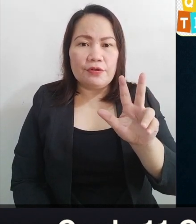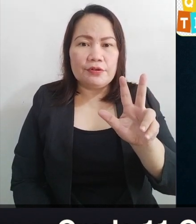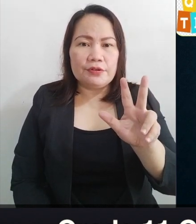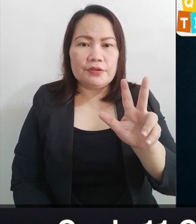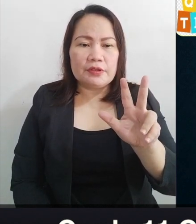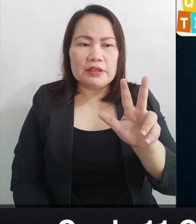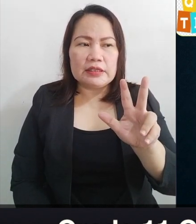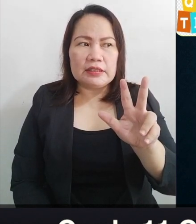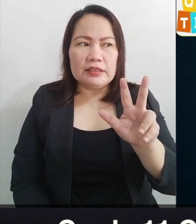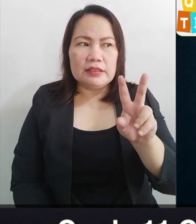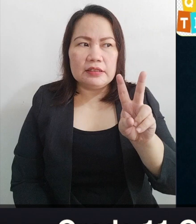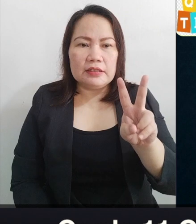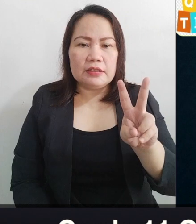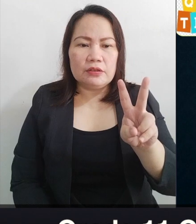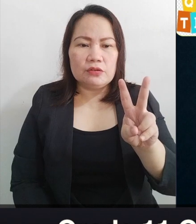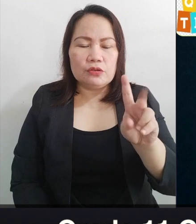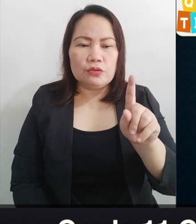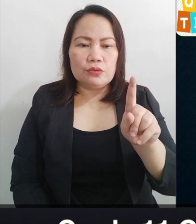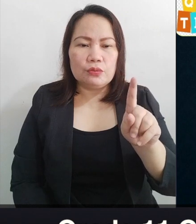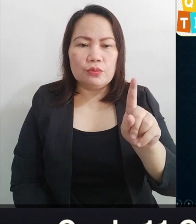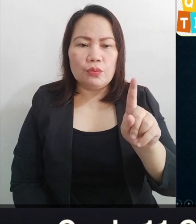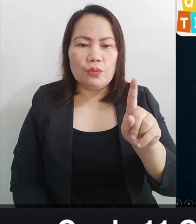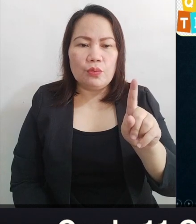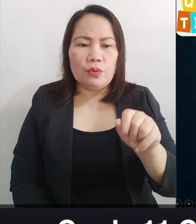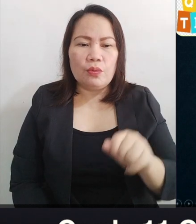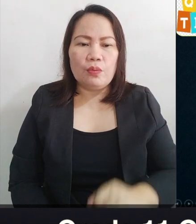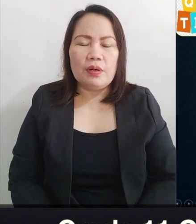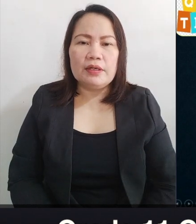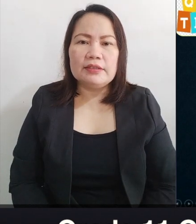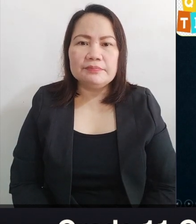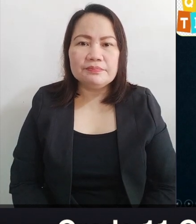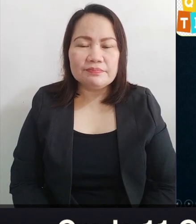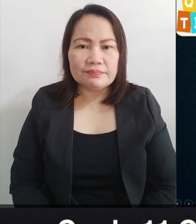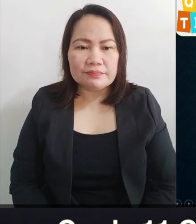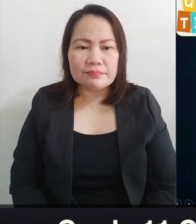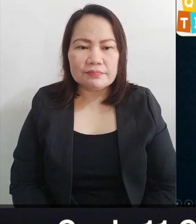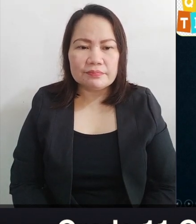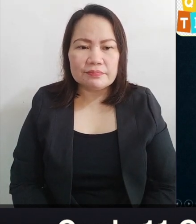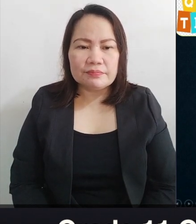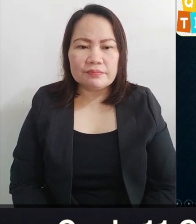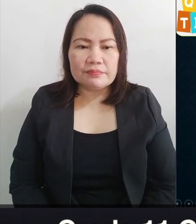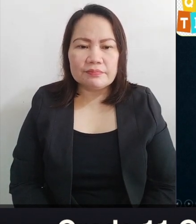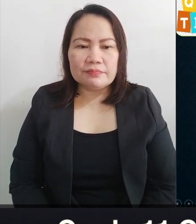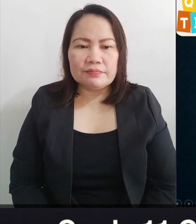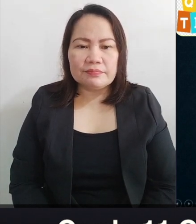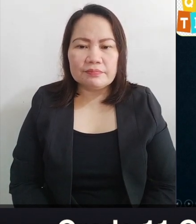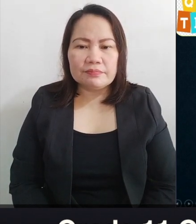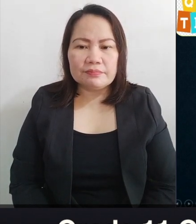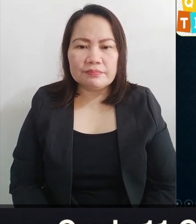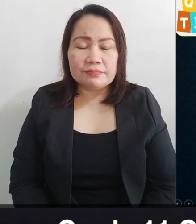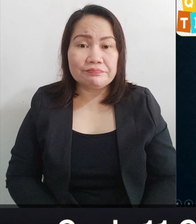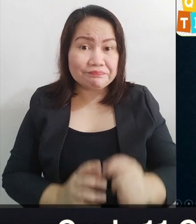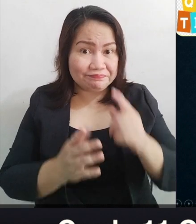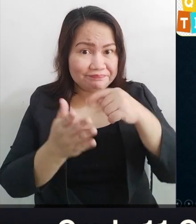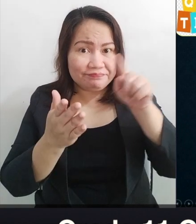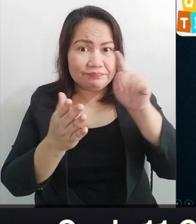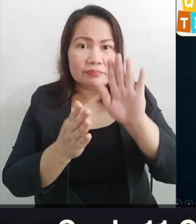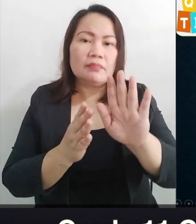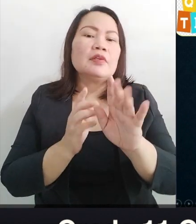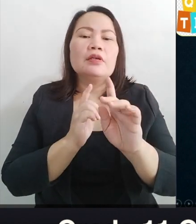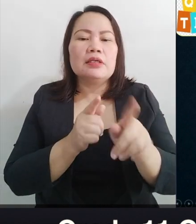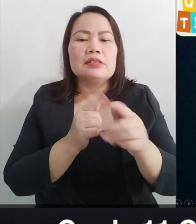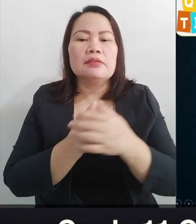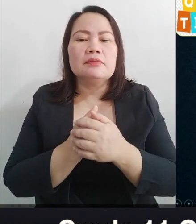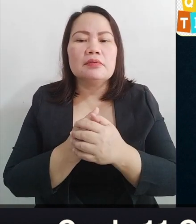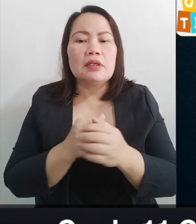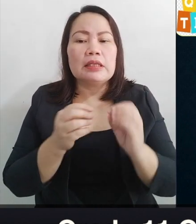6, 5, 4, 3, 2, and 1. Okay, so let's check